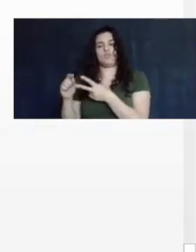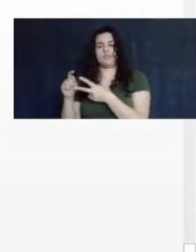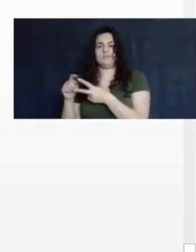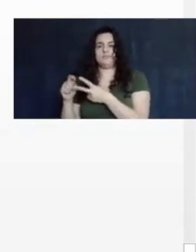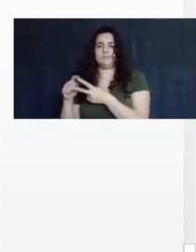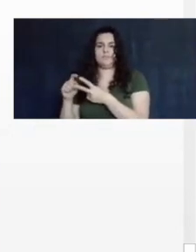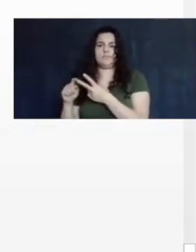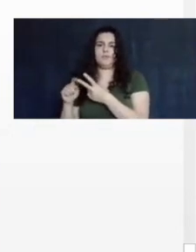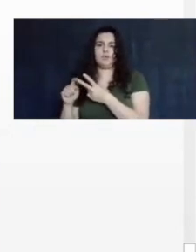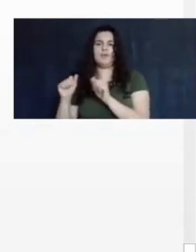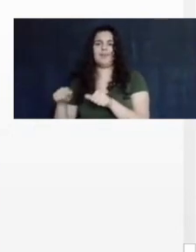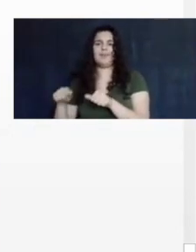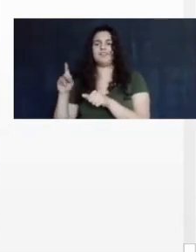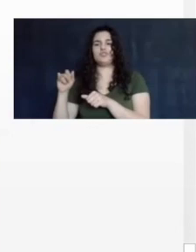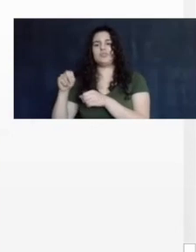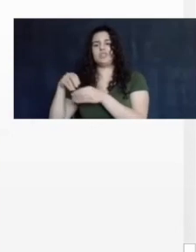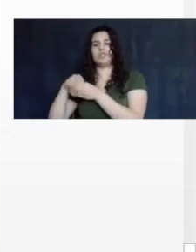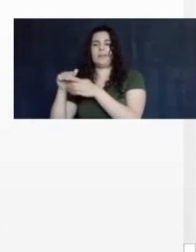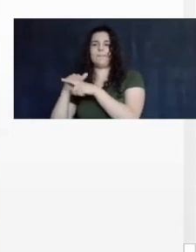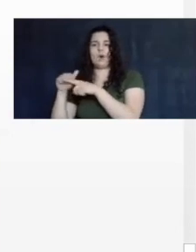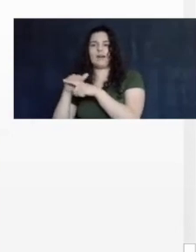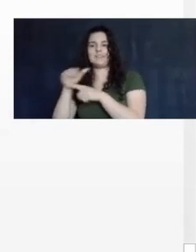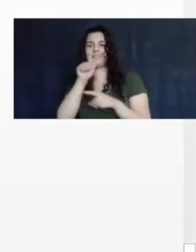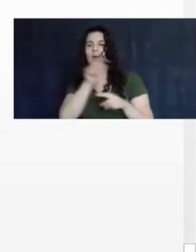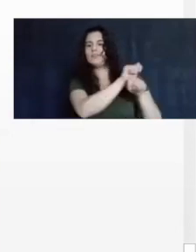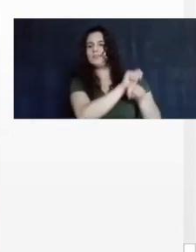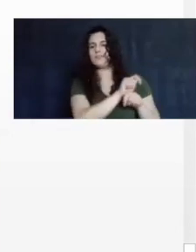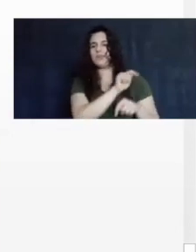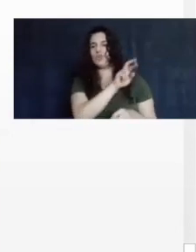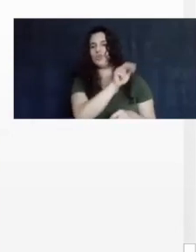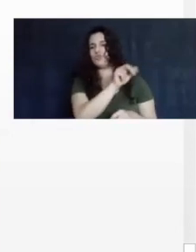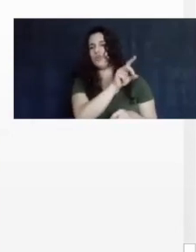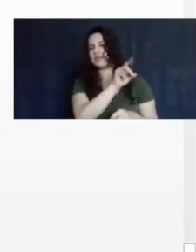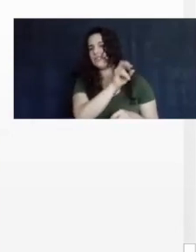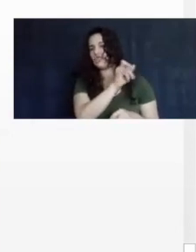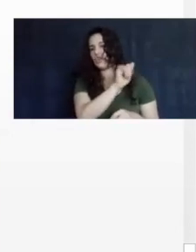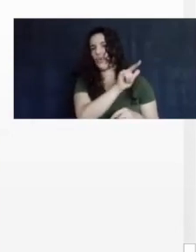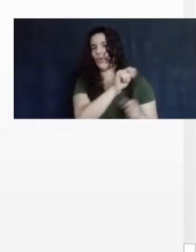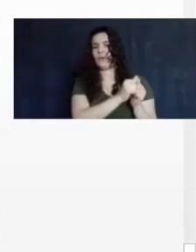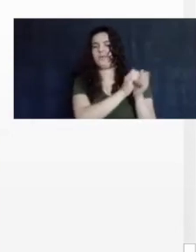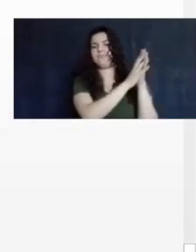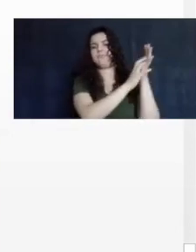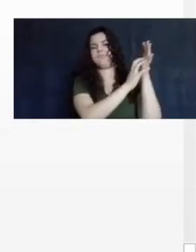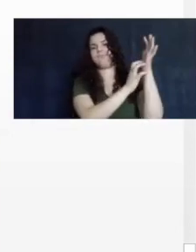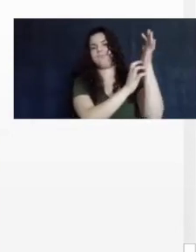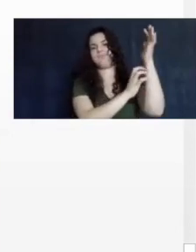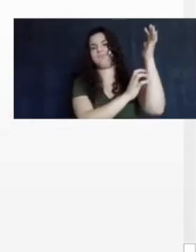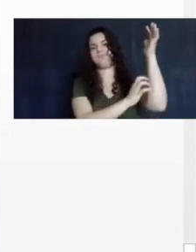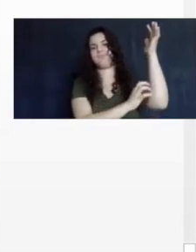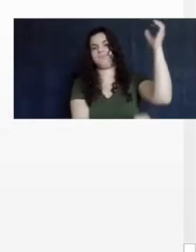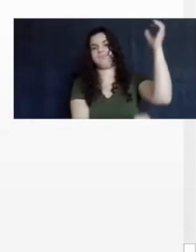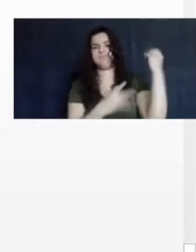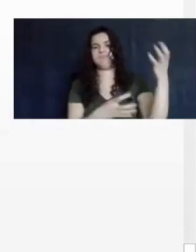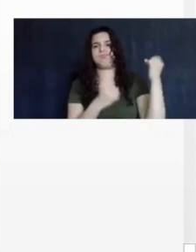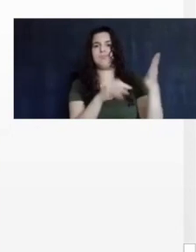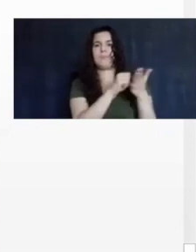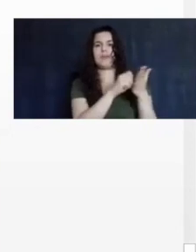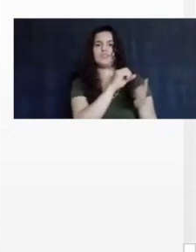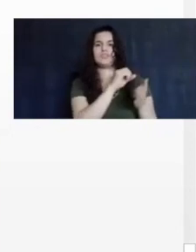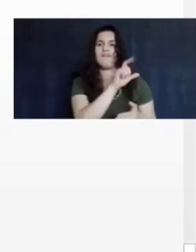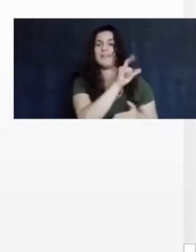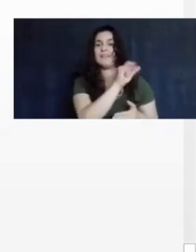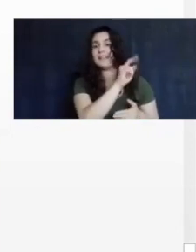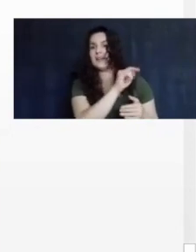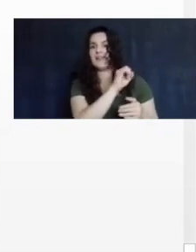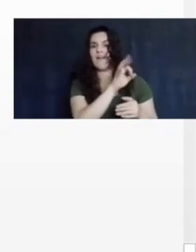dissertation in practice instead of a traditional dissertation with the pages and pages of literature and findings.